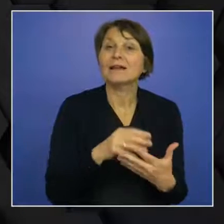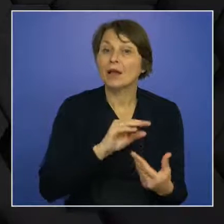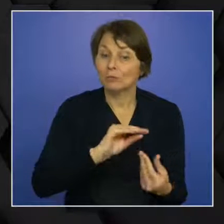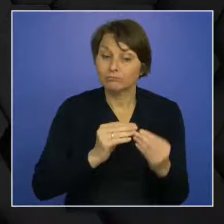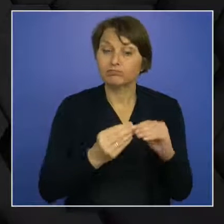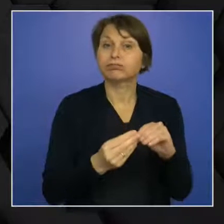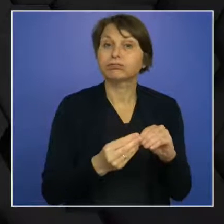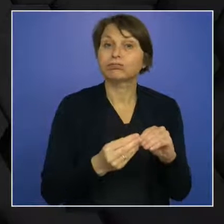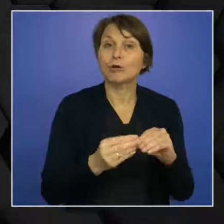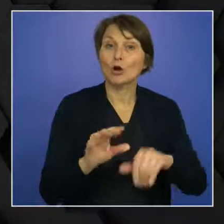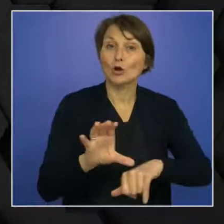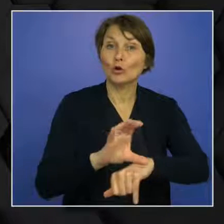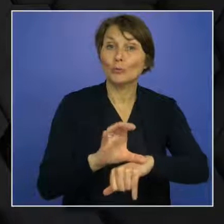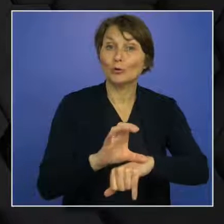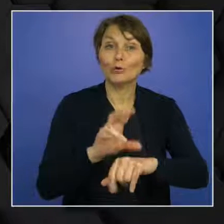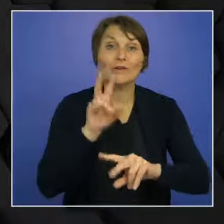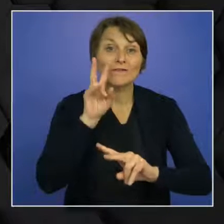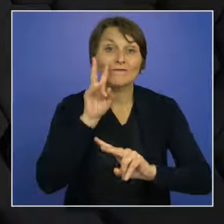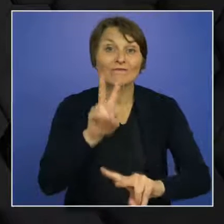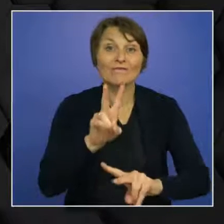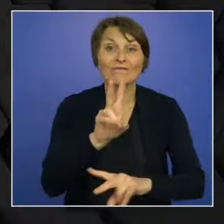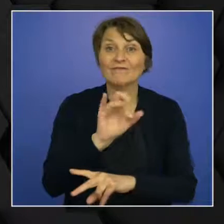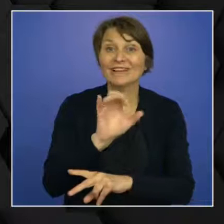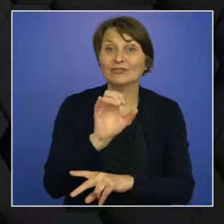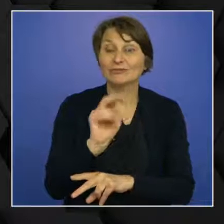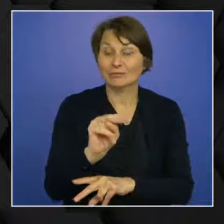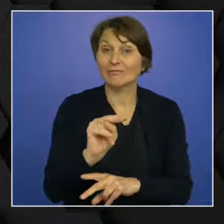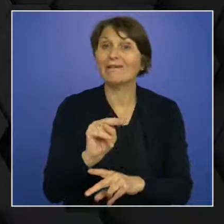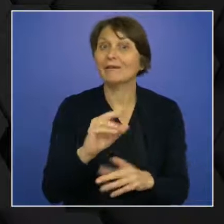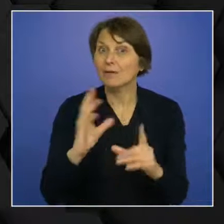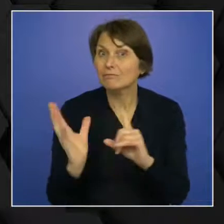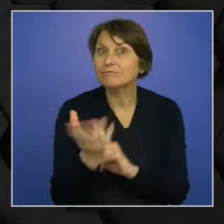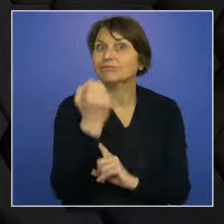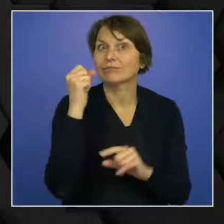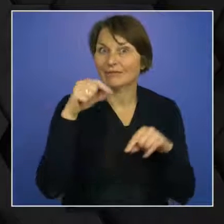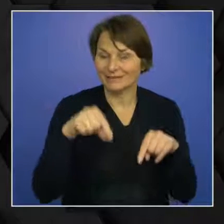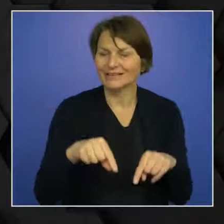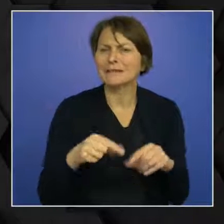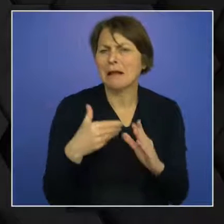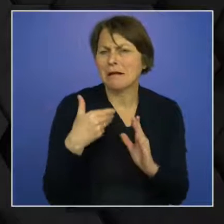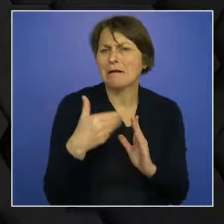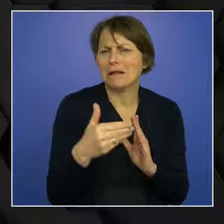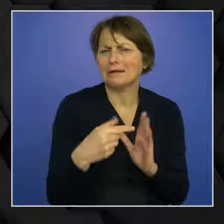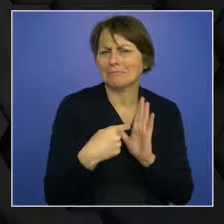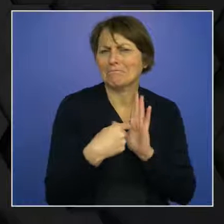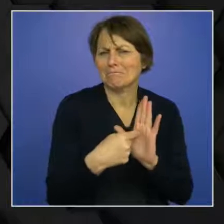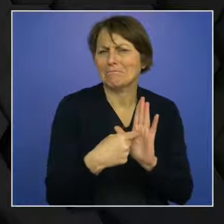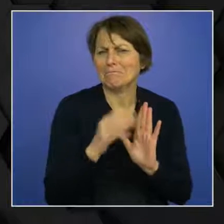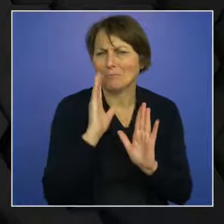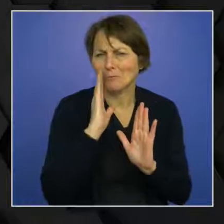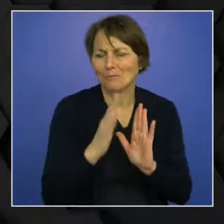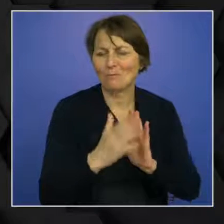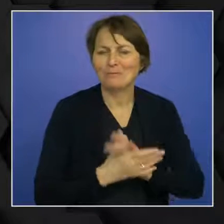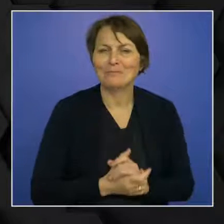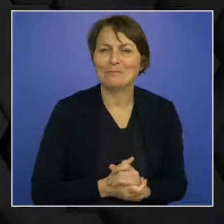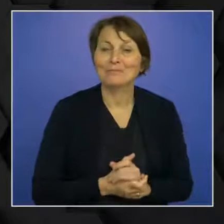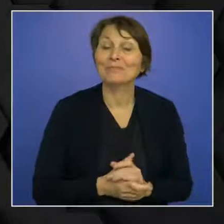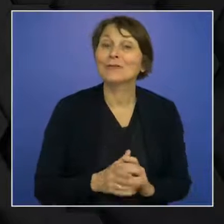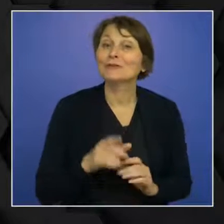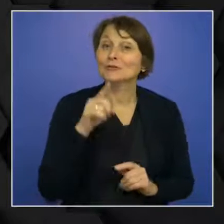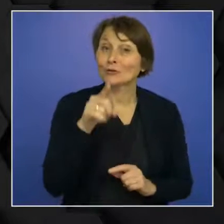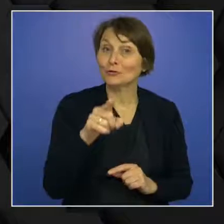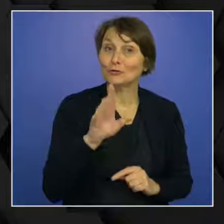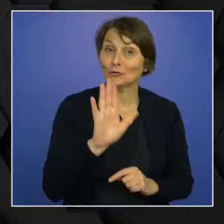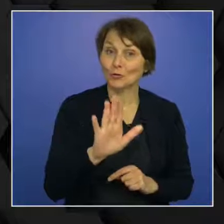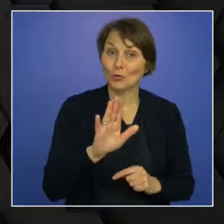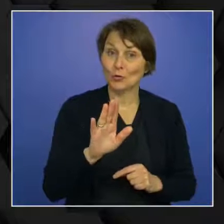actually won the No Caps competition. And I've got a really nice demo that we can do a little bit later, which means that your Office tools